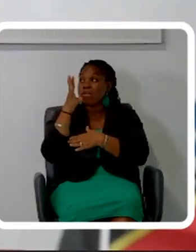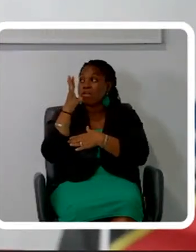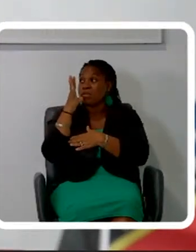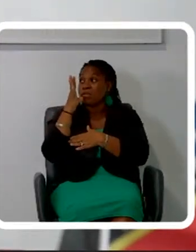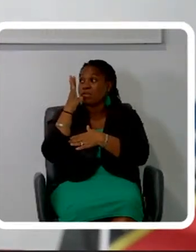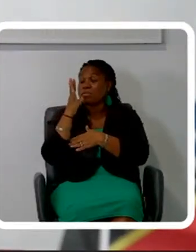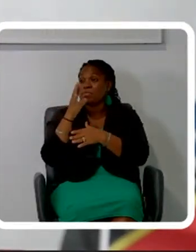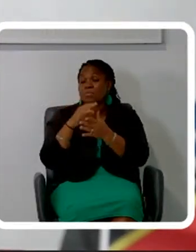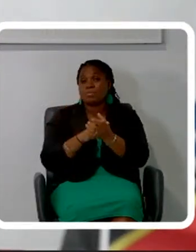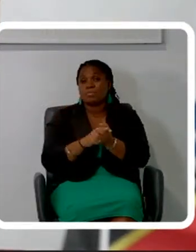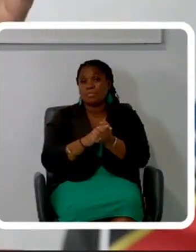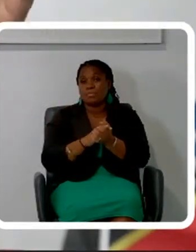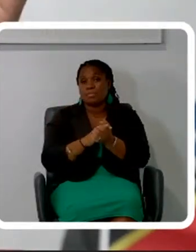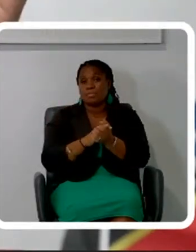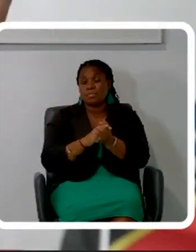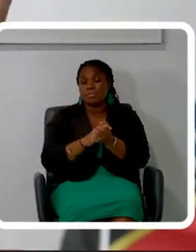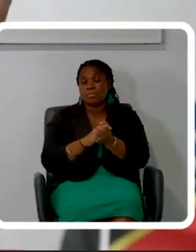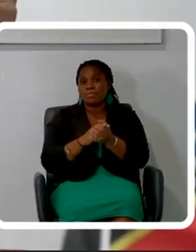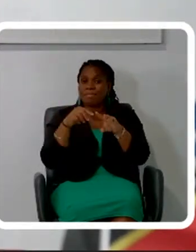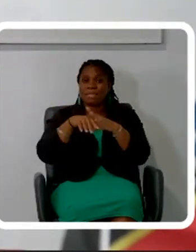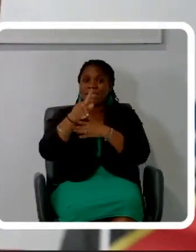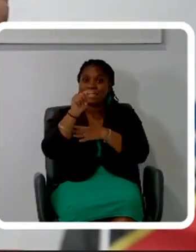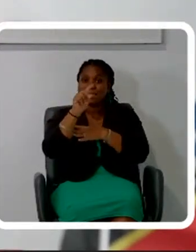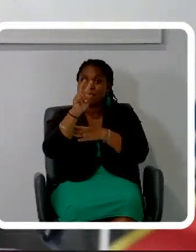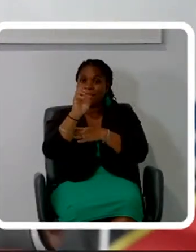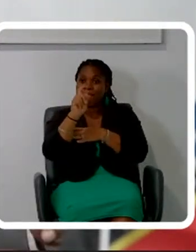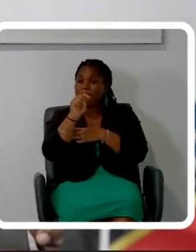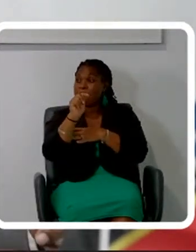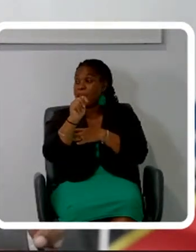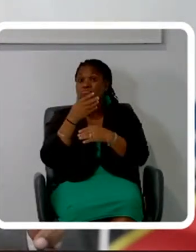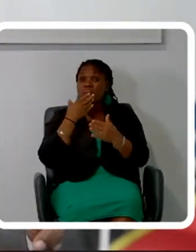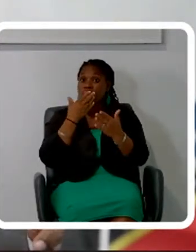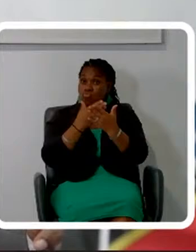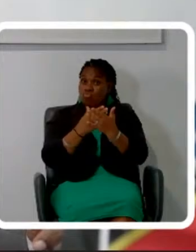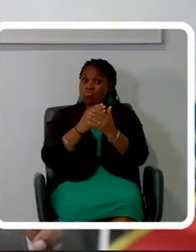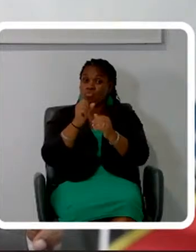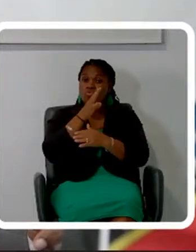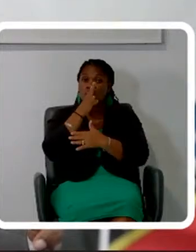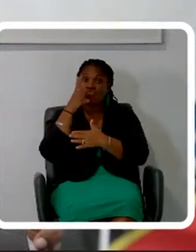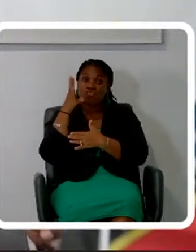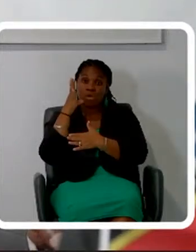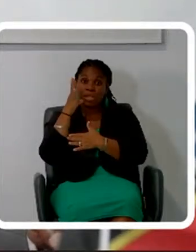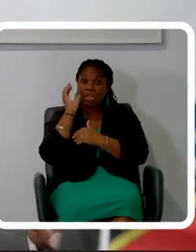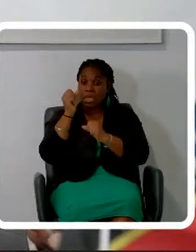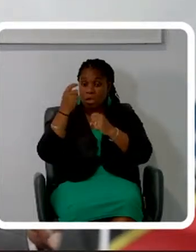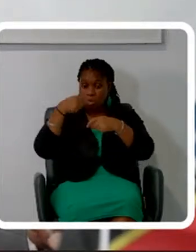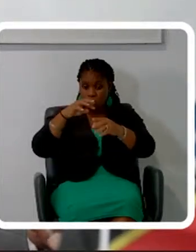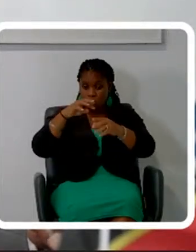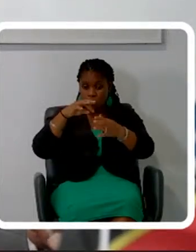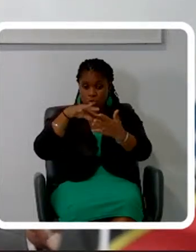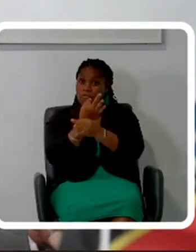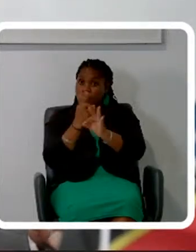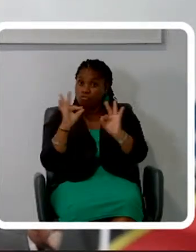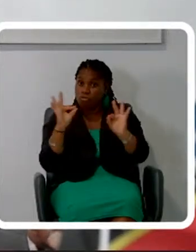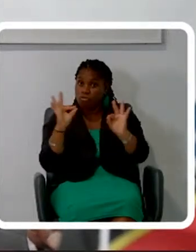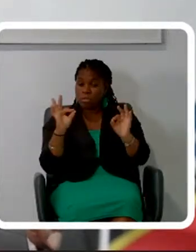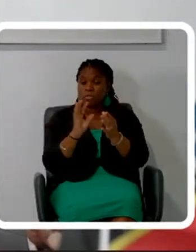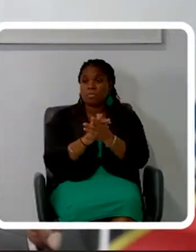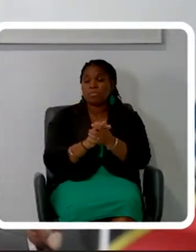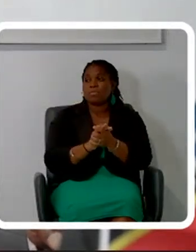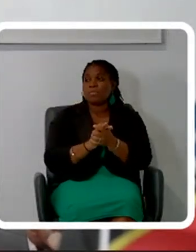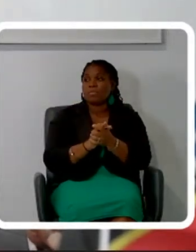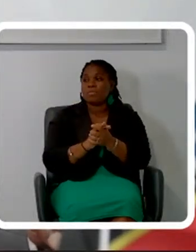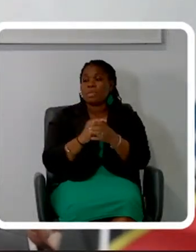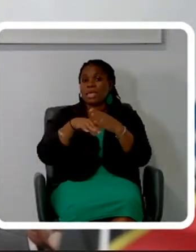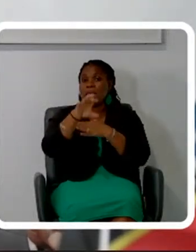pre-vet. That is amazing, to have scholarships to a very well-regarded American